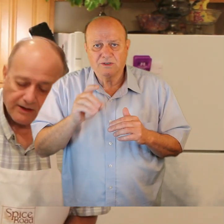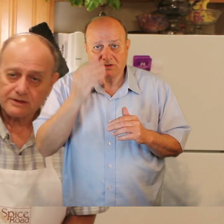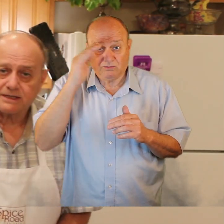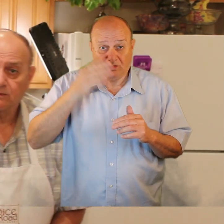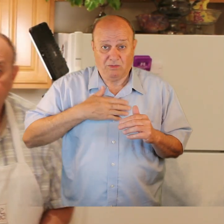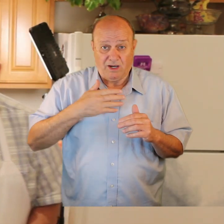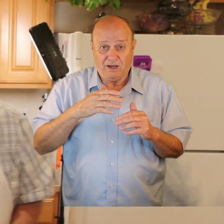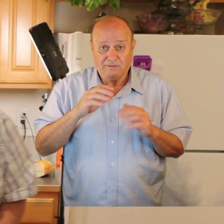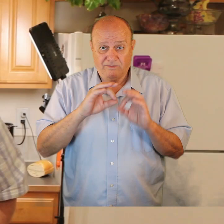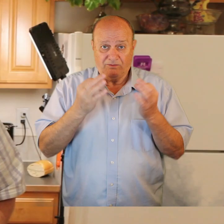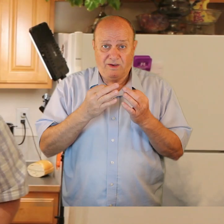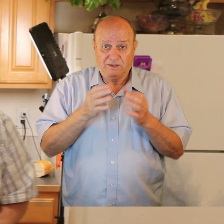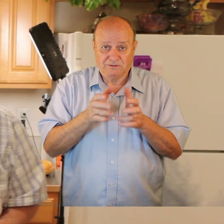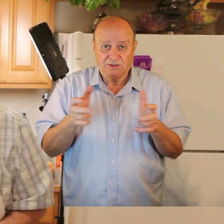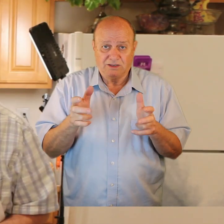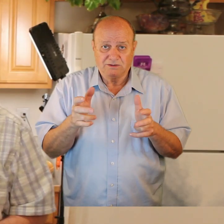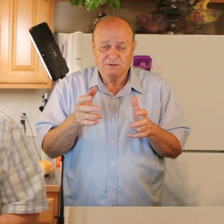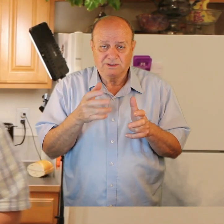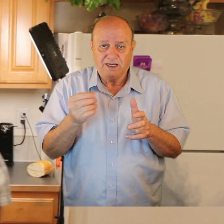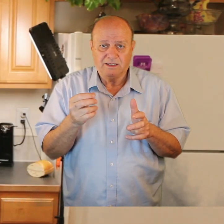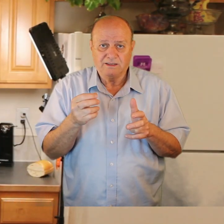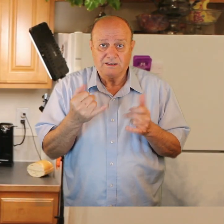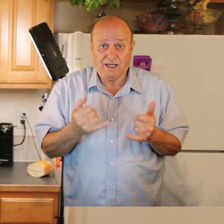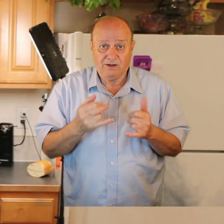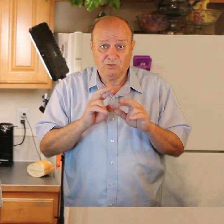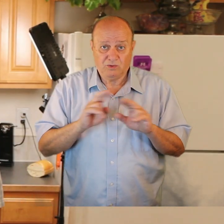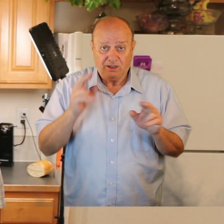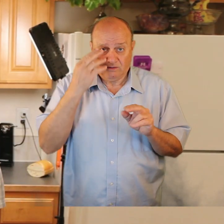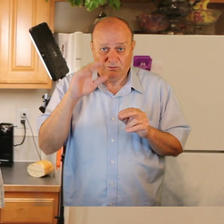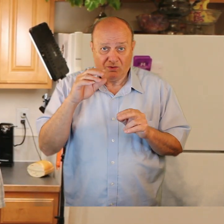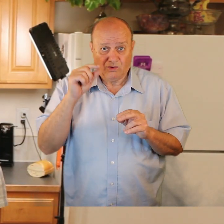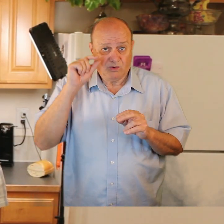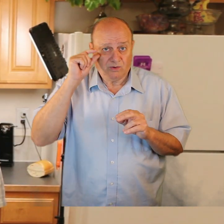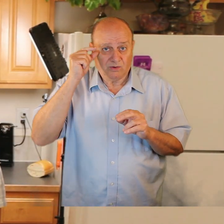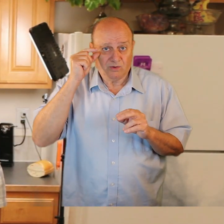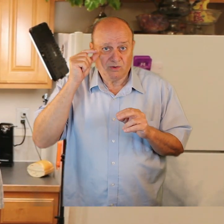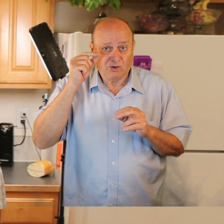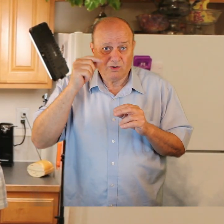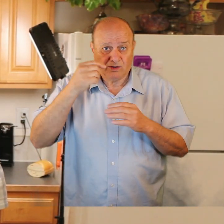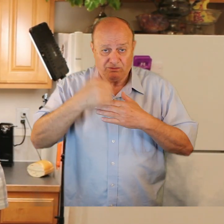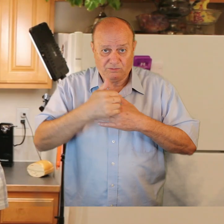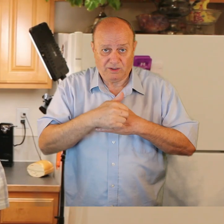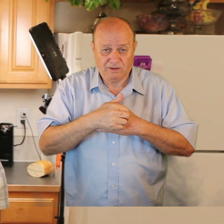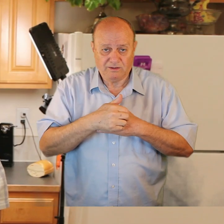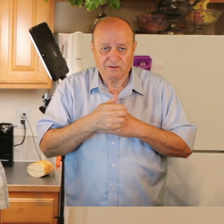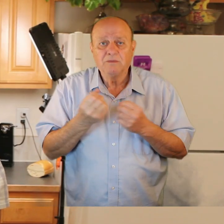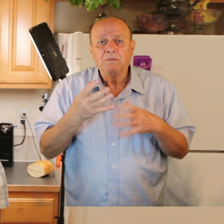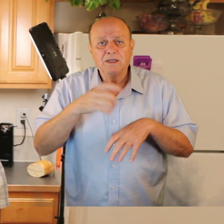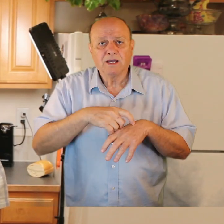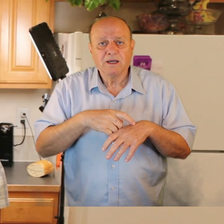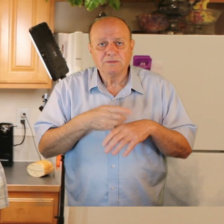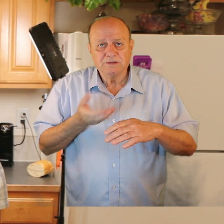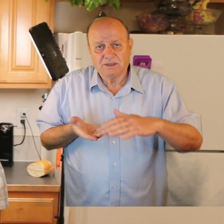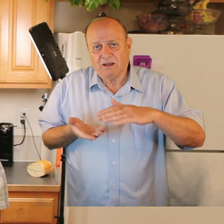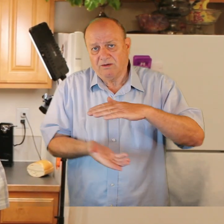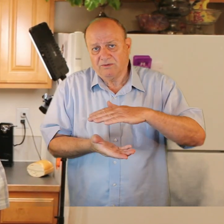do now is get ready for a garlic bread. Now, most of the time we cook that in the oven underneath the broiler, but it's